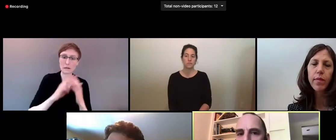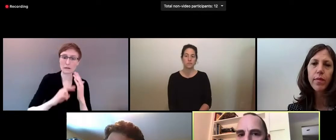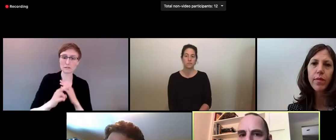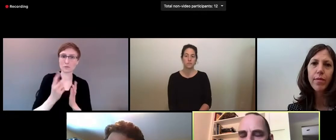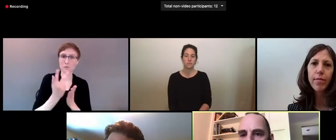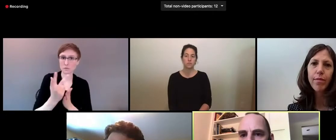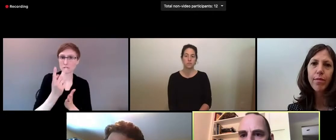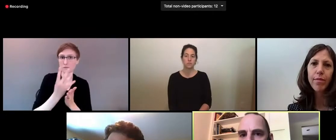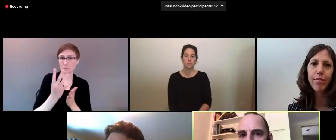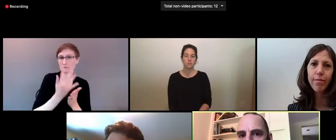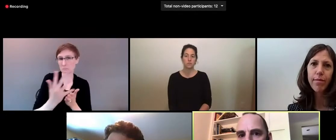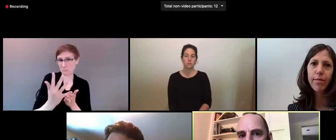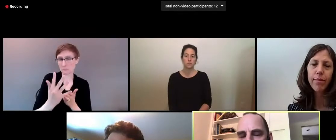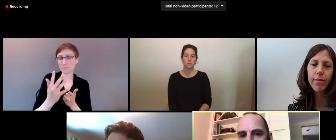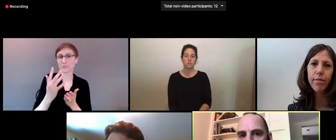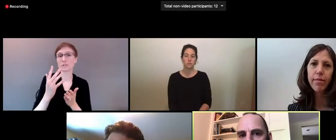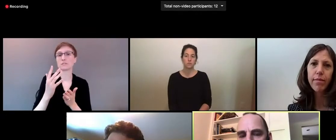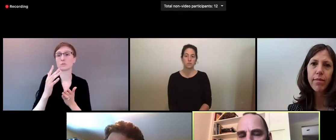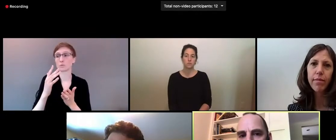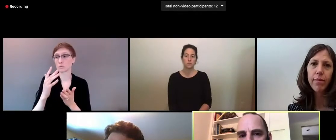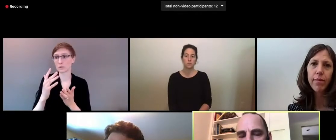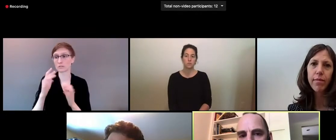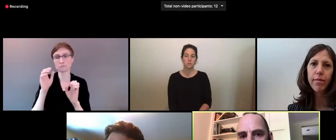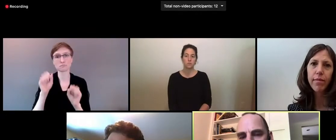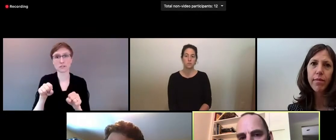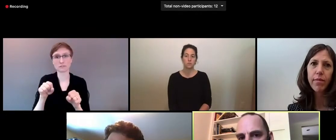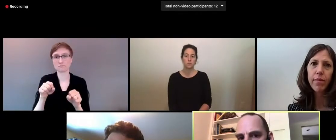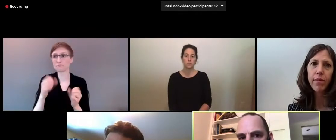everyone and the community